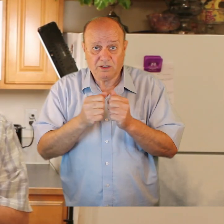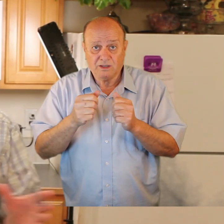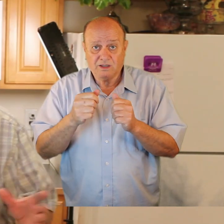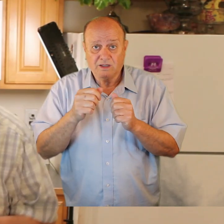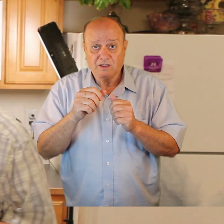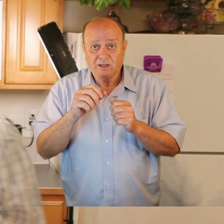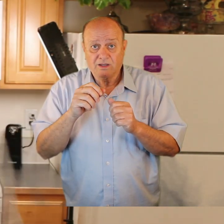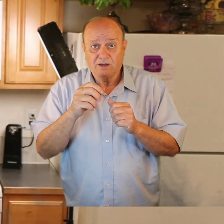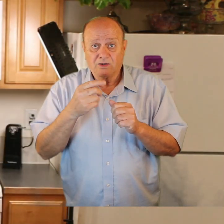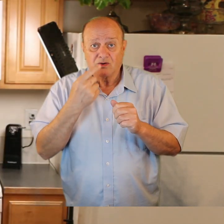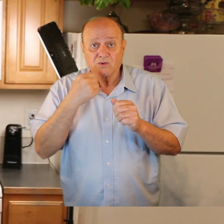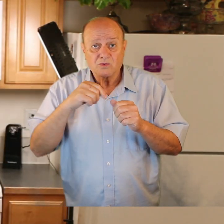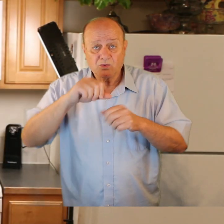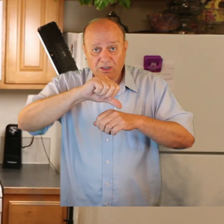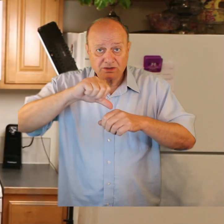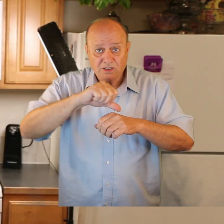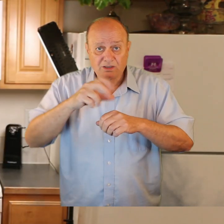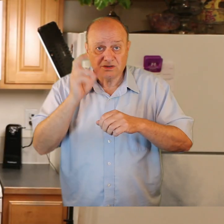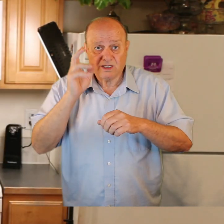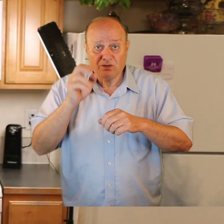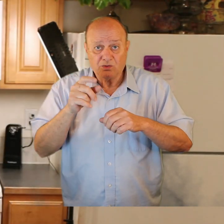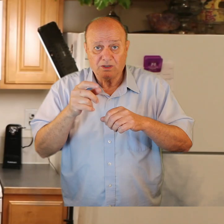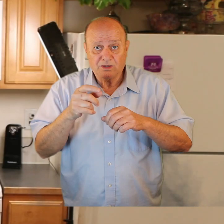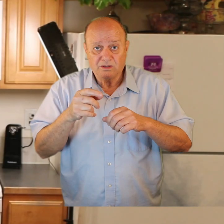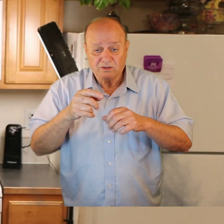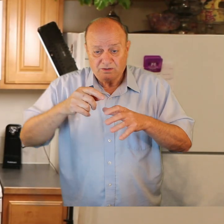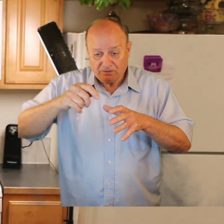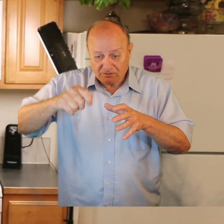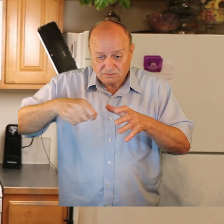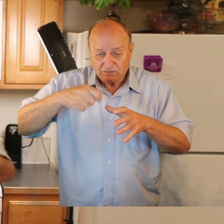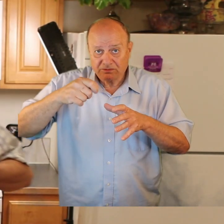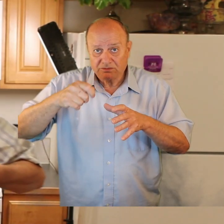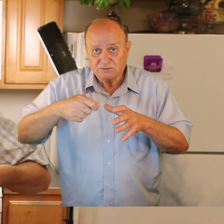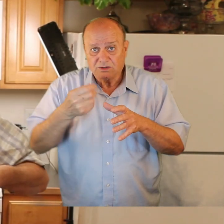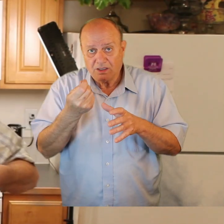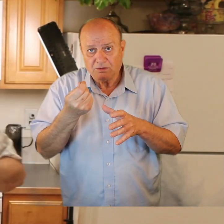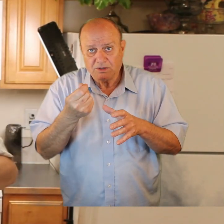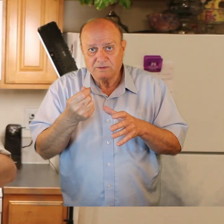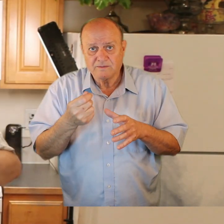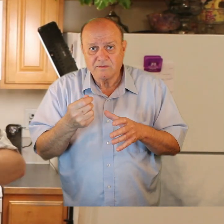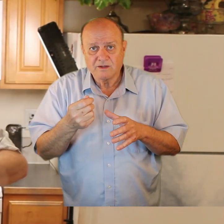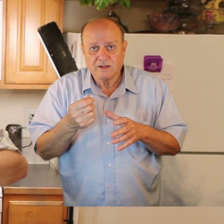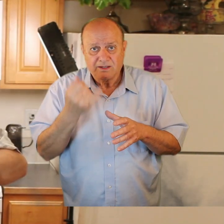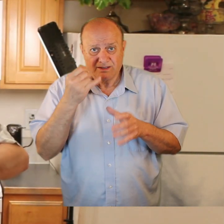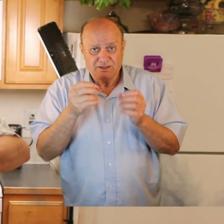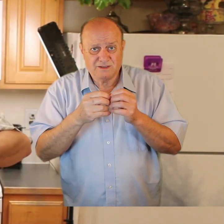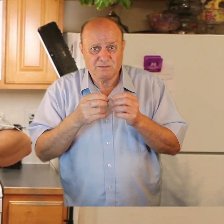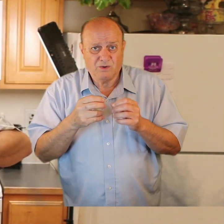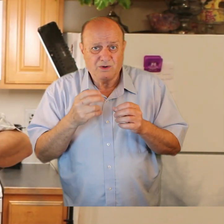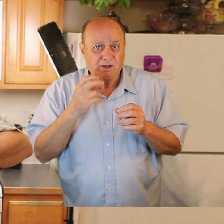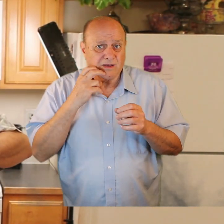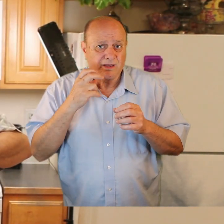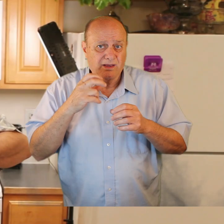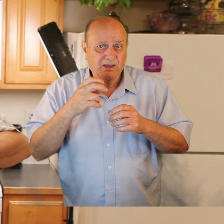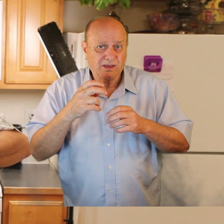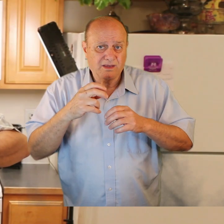going to pull the pasta. And the marinara is coming right up. You'll find that this is thicker than the Pomodoro